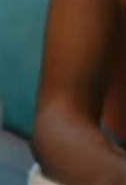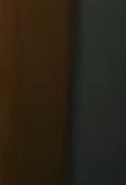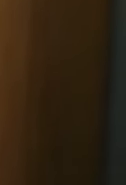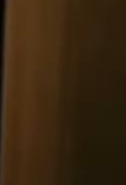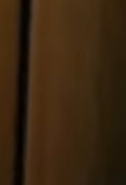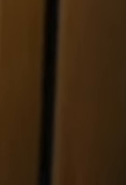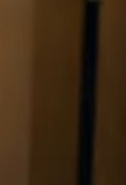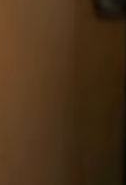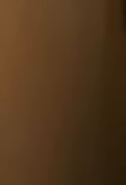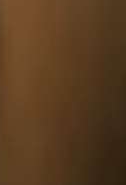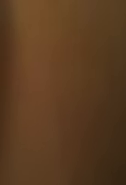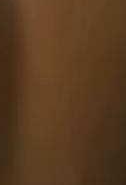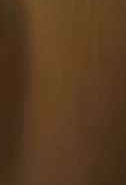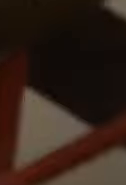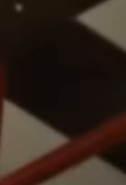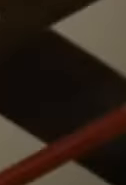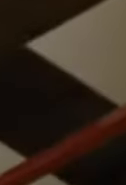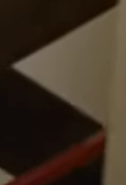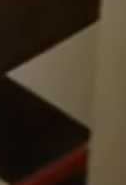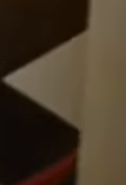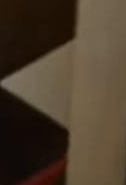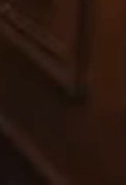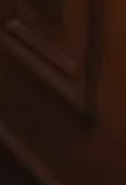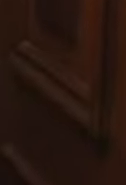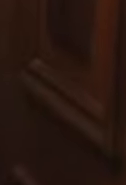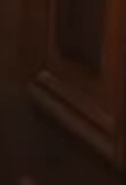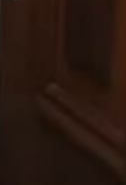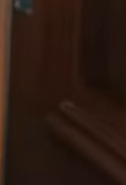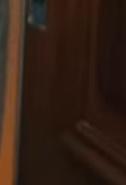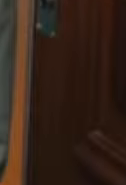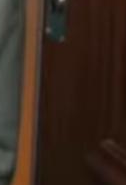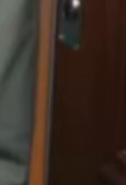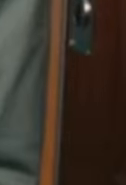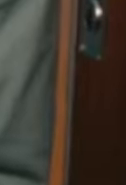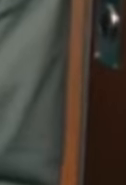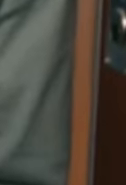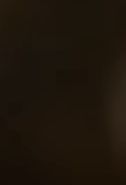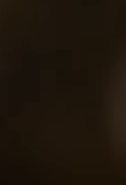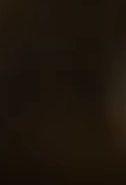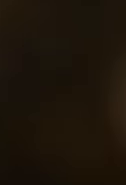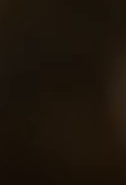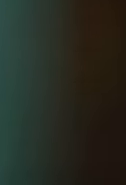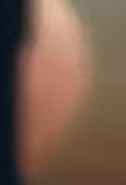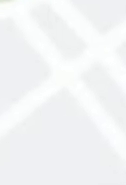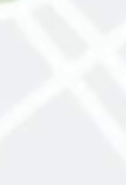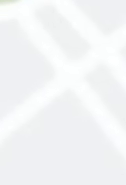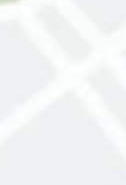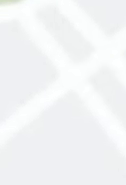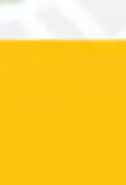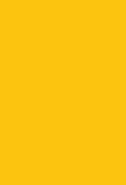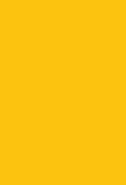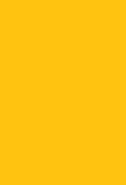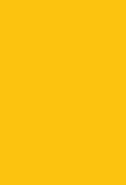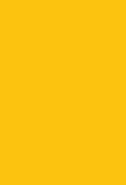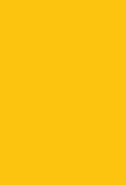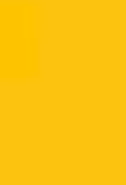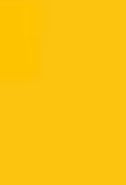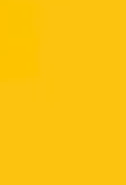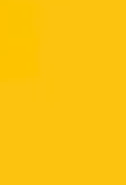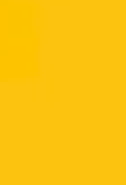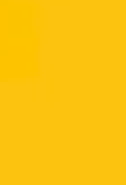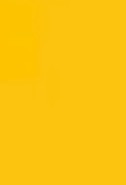face, with this ama this one. Yeah! With Glovo, unaweza track your order and also contact